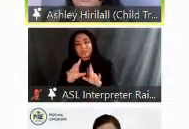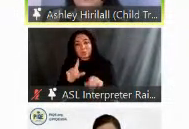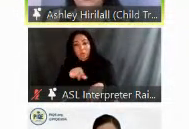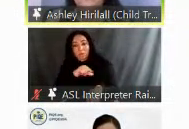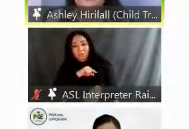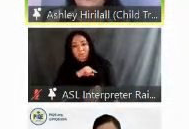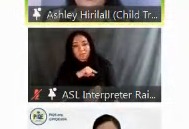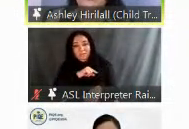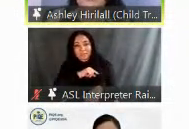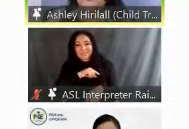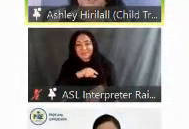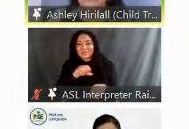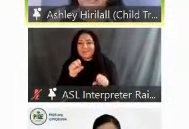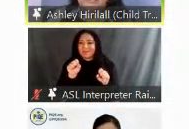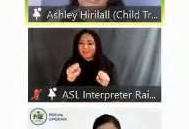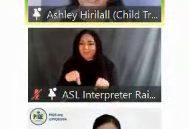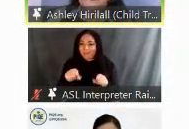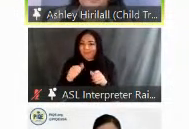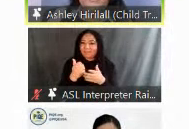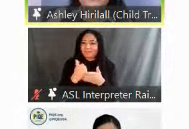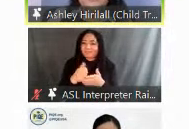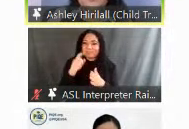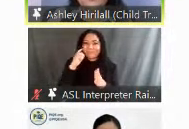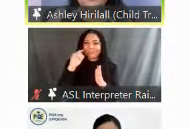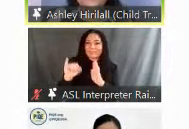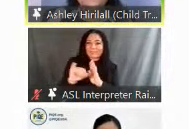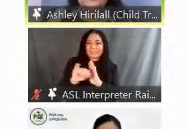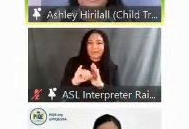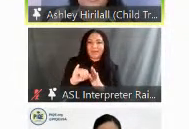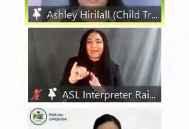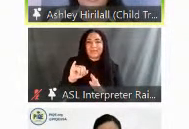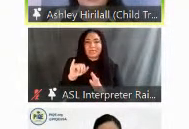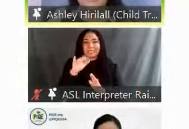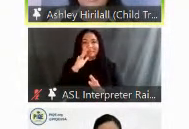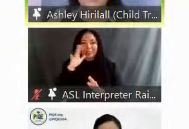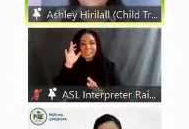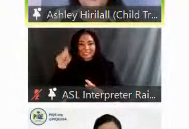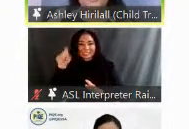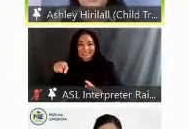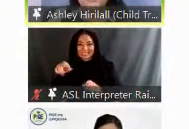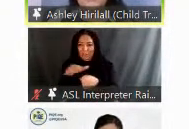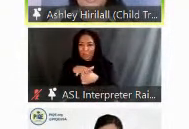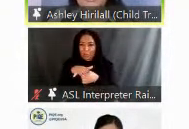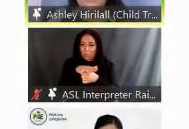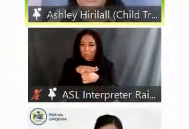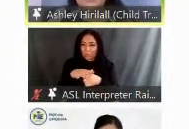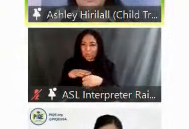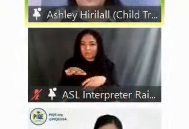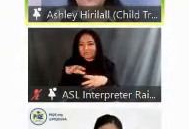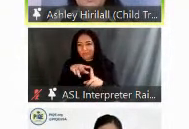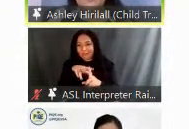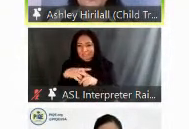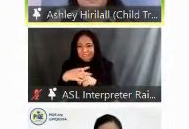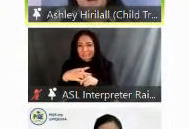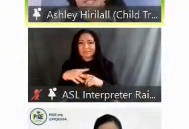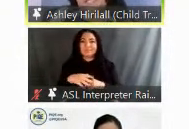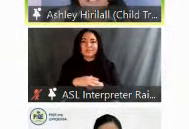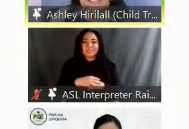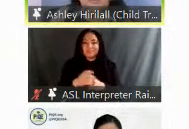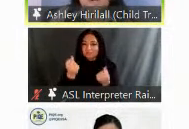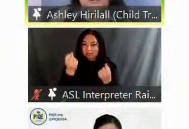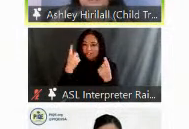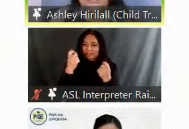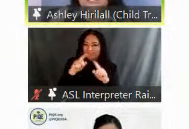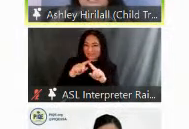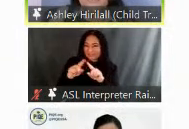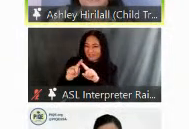identify the specific needs and preferences of parents in a more local context. And so understanding the nuanced needs